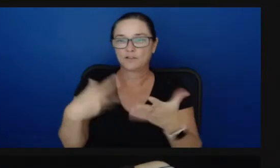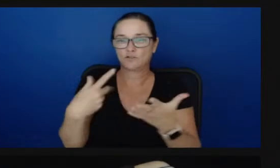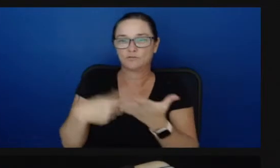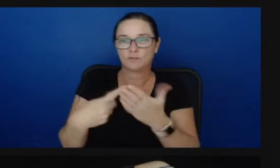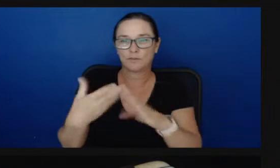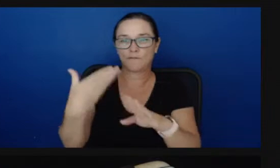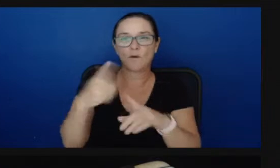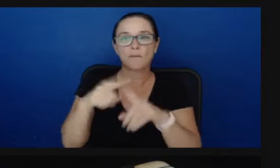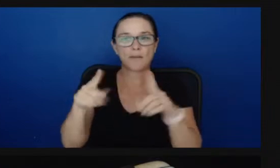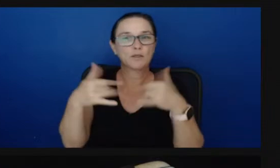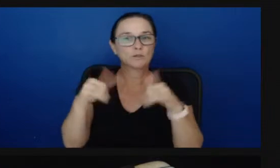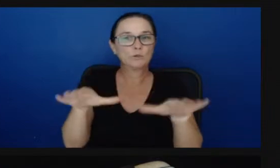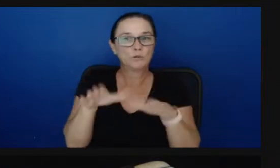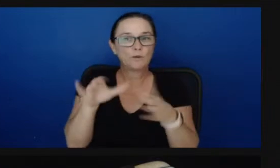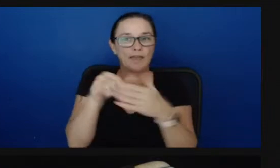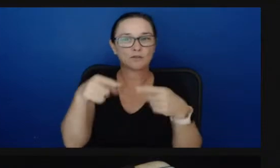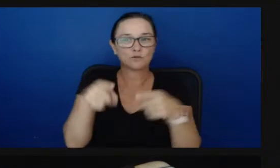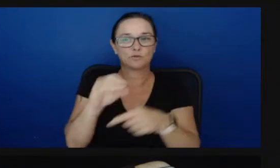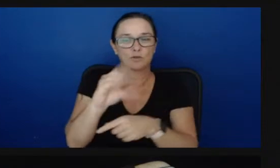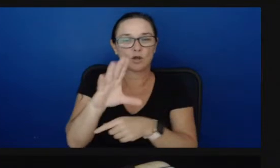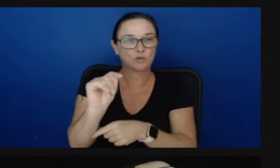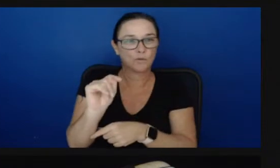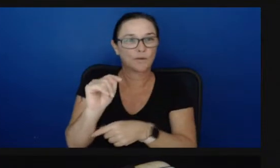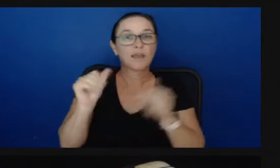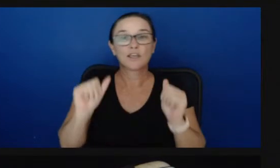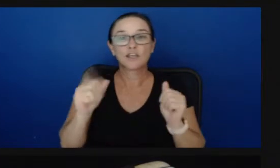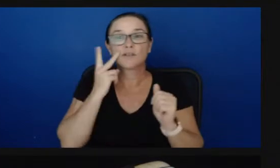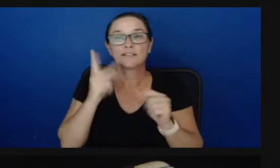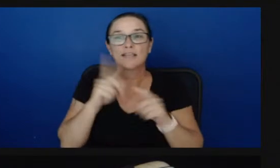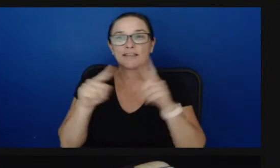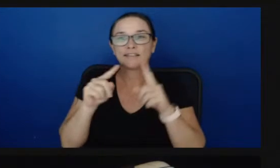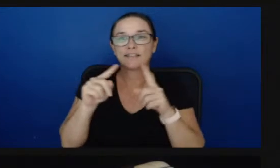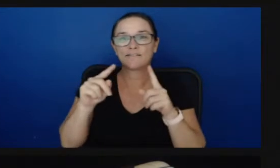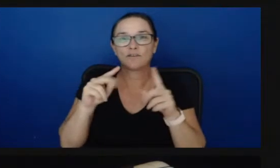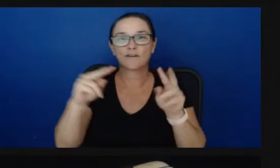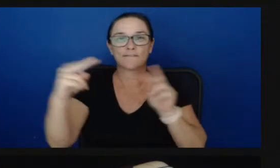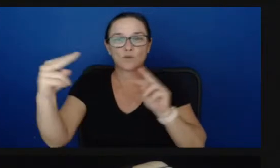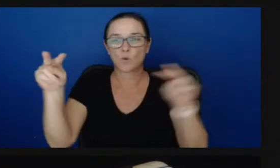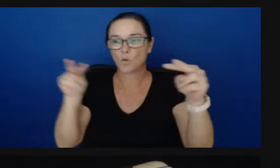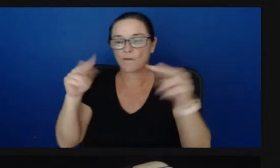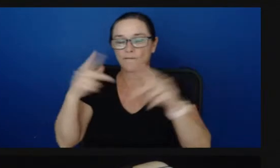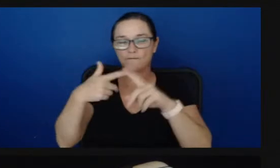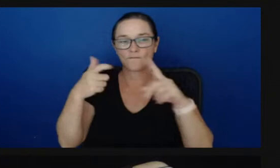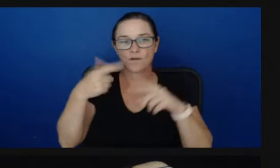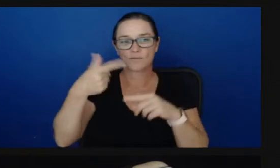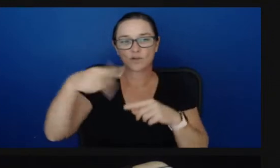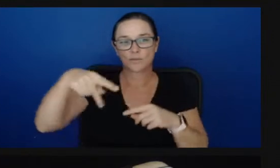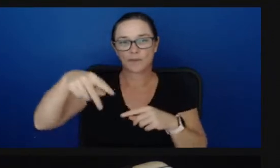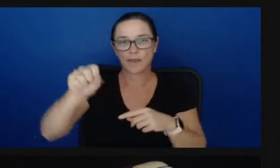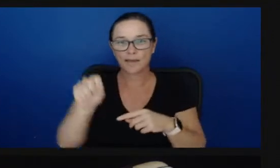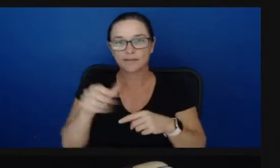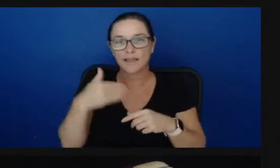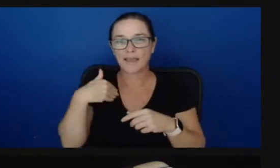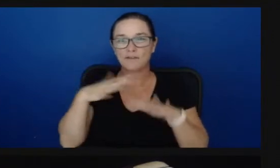October. And you can see different views of GPS stations across Kilauea. Down by the ocean,